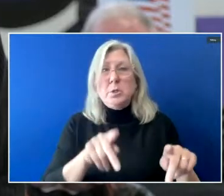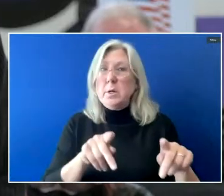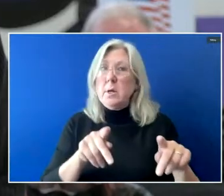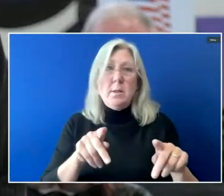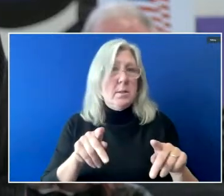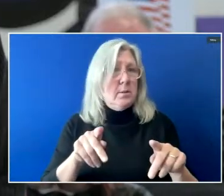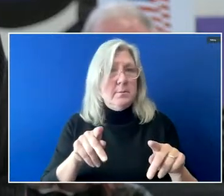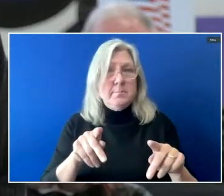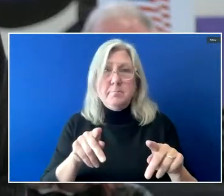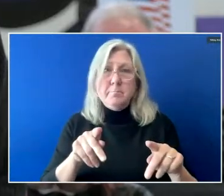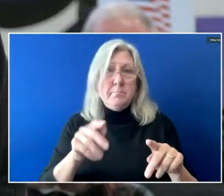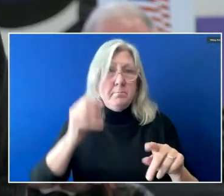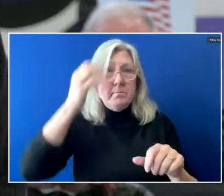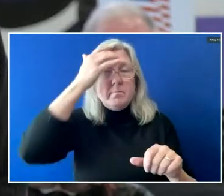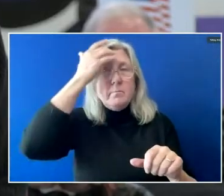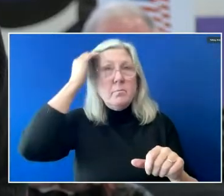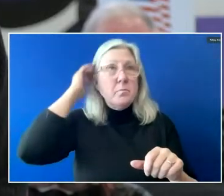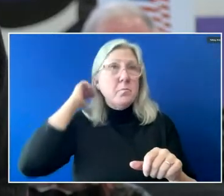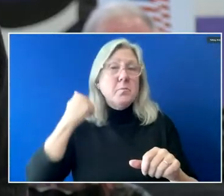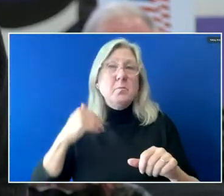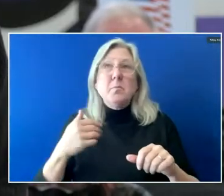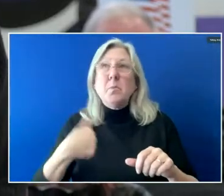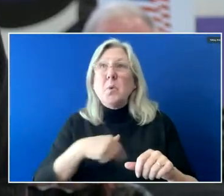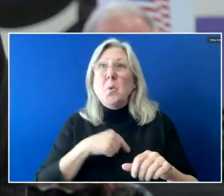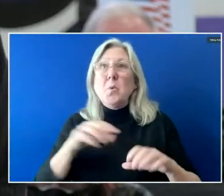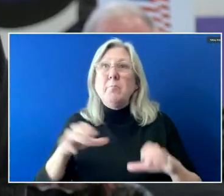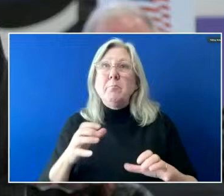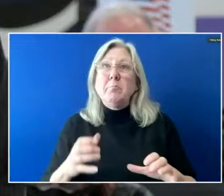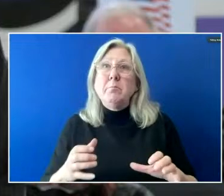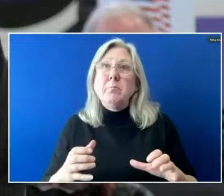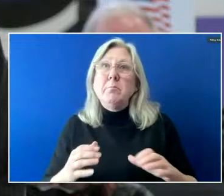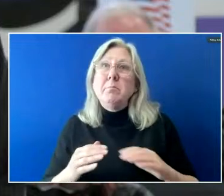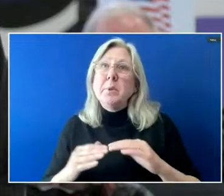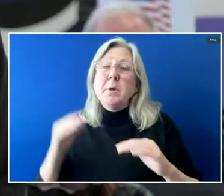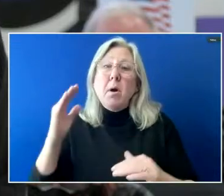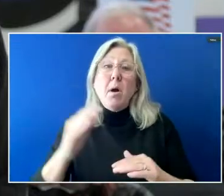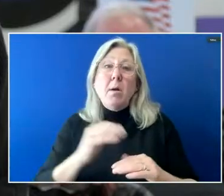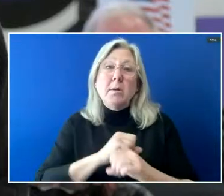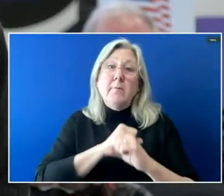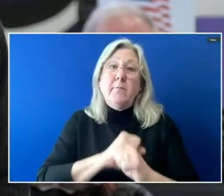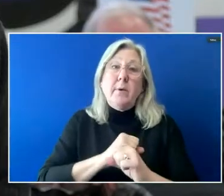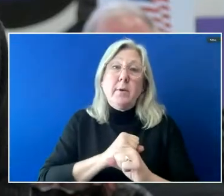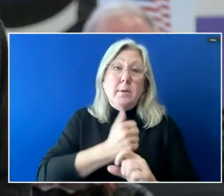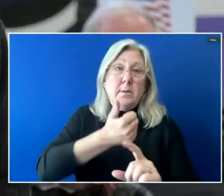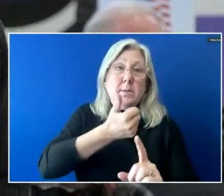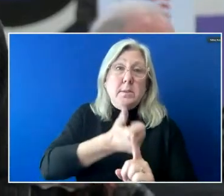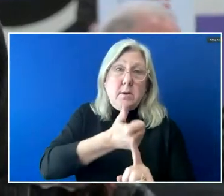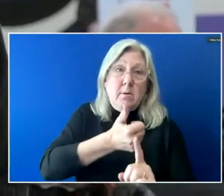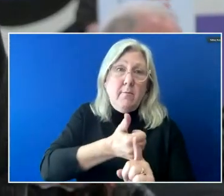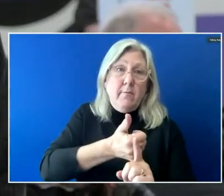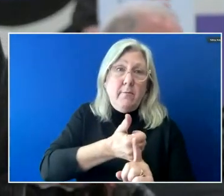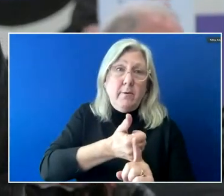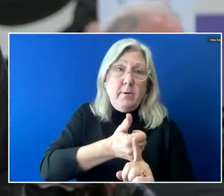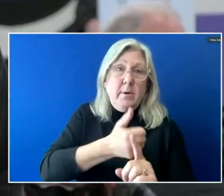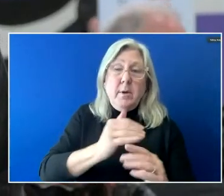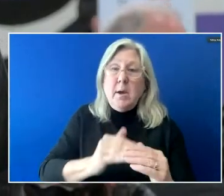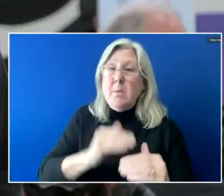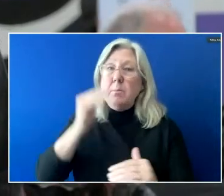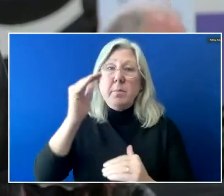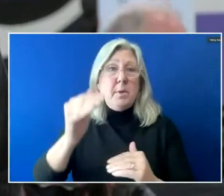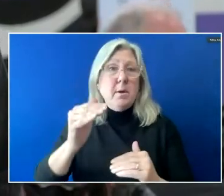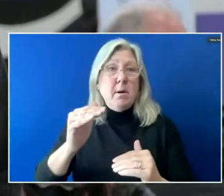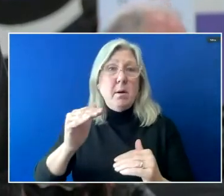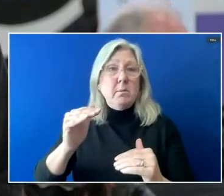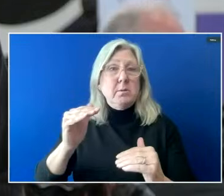proportionality we've gone beyond defending oneself and Beyond proportionate